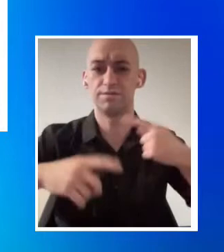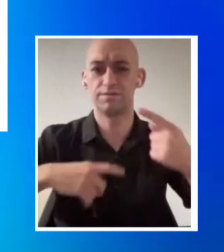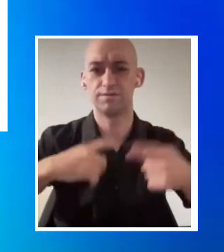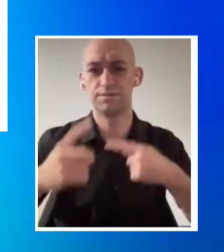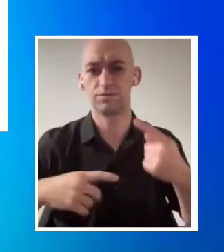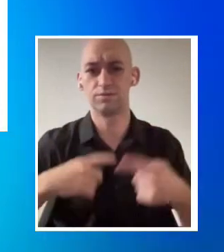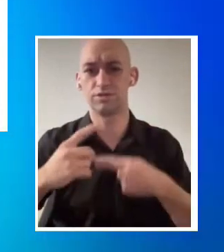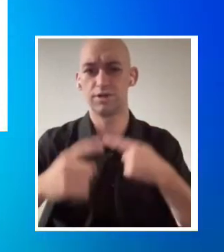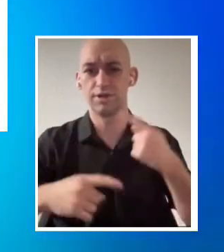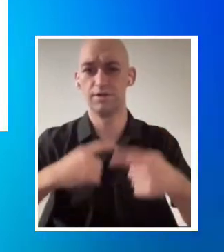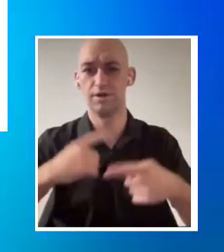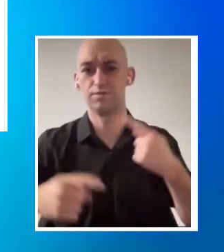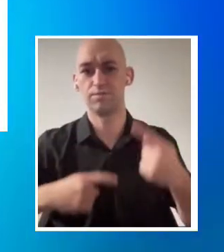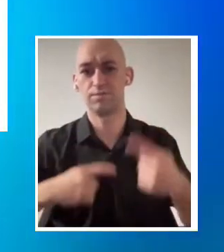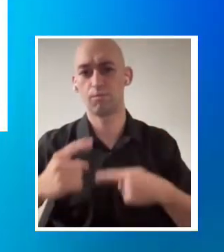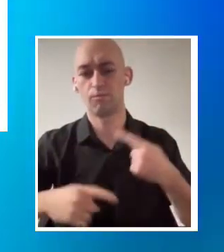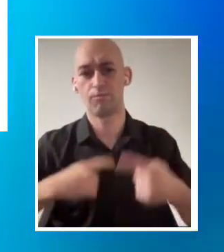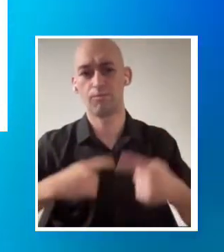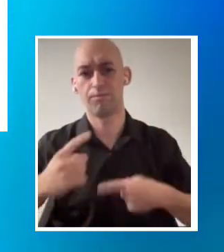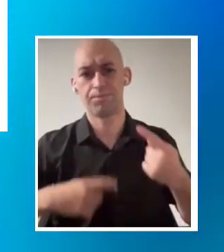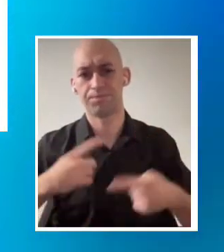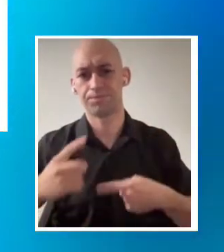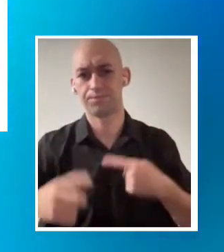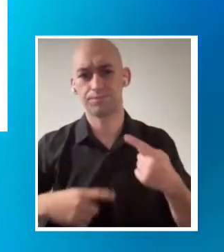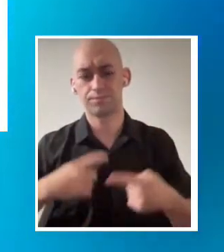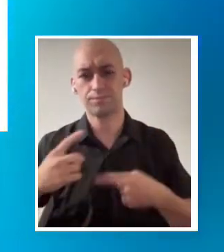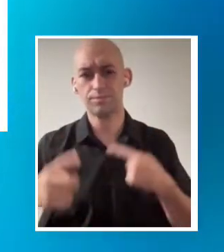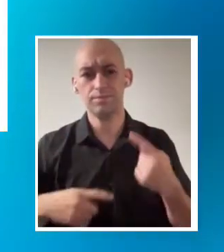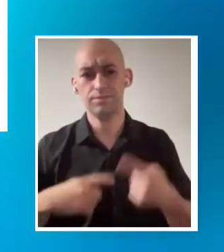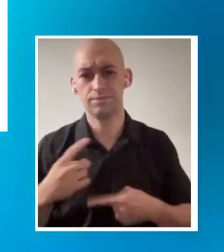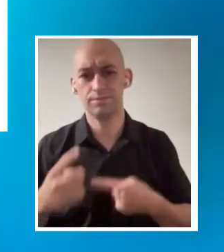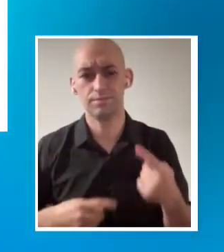have. So I'm just letting you.